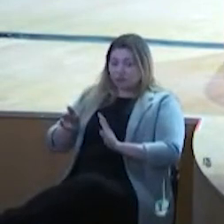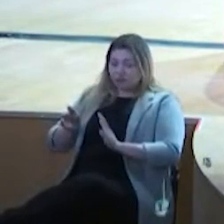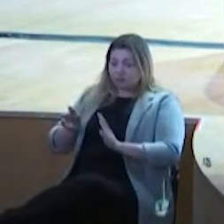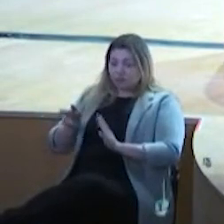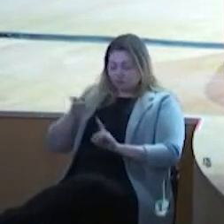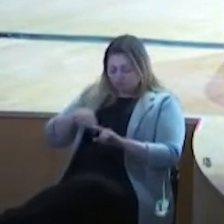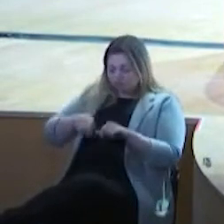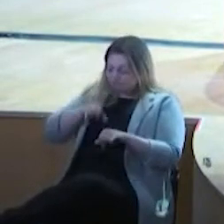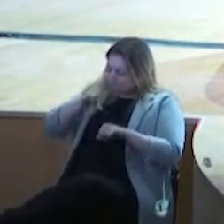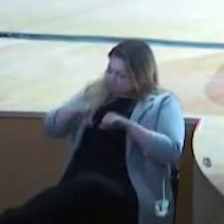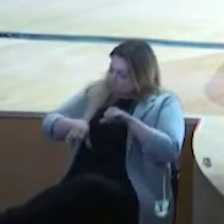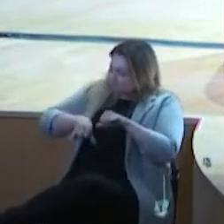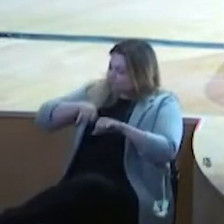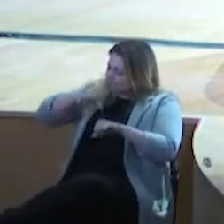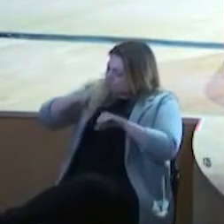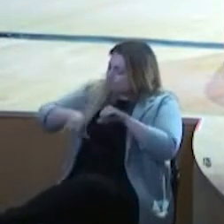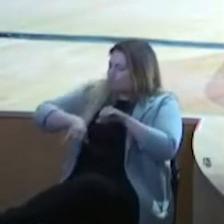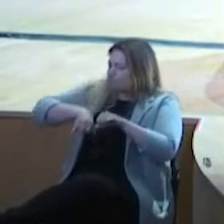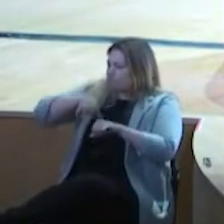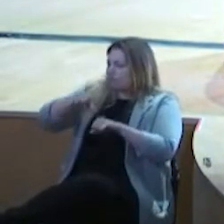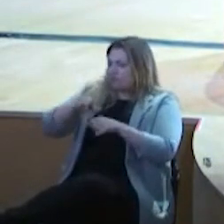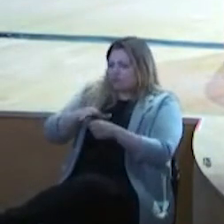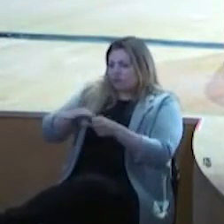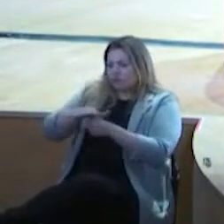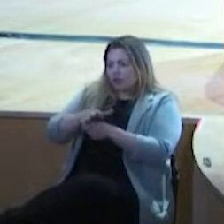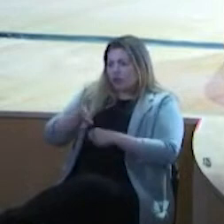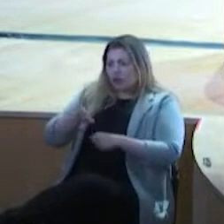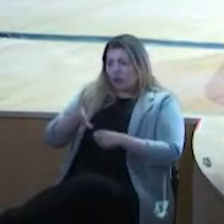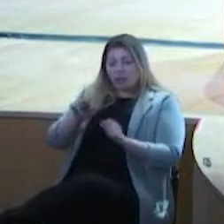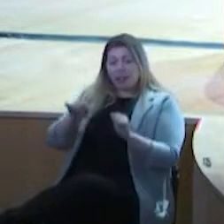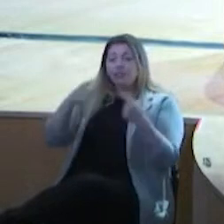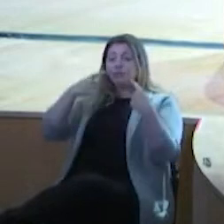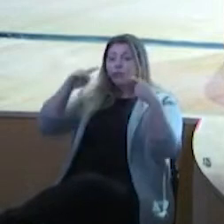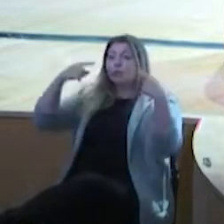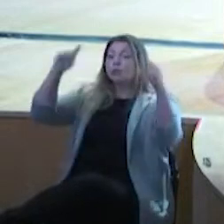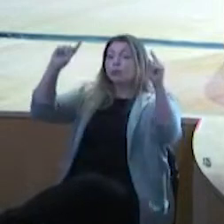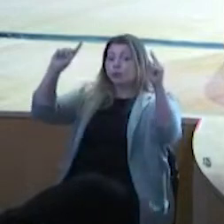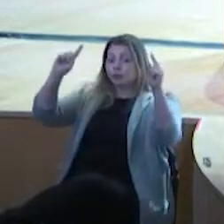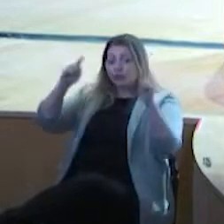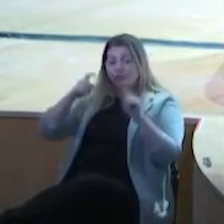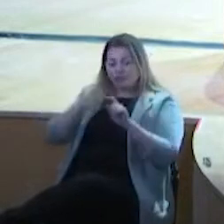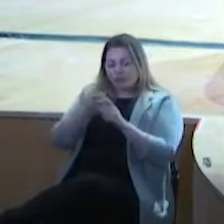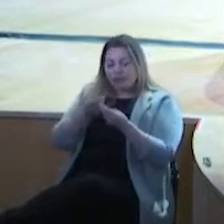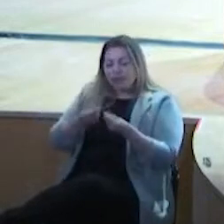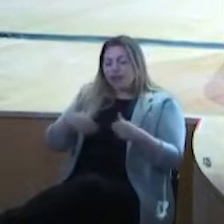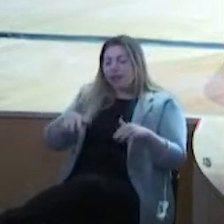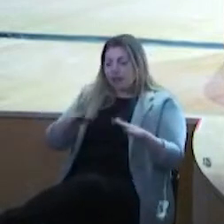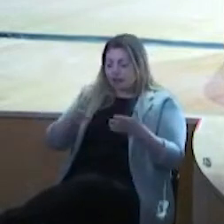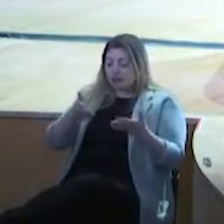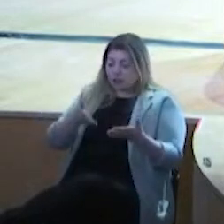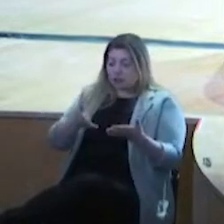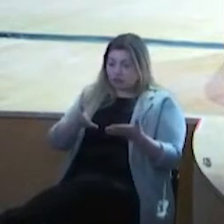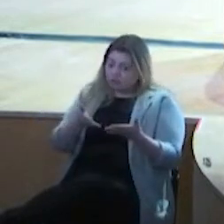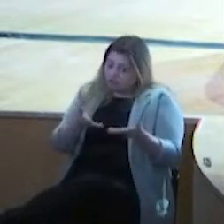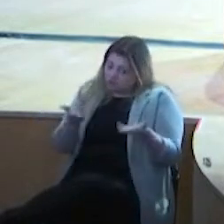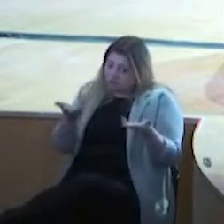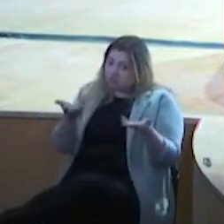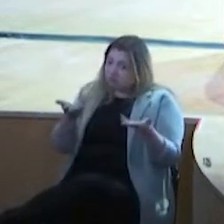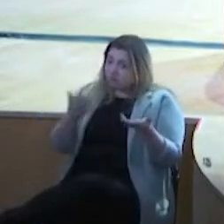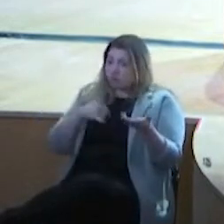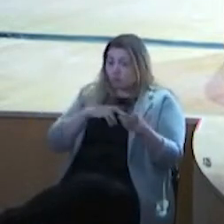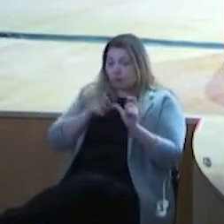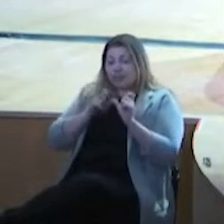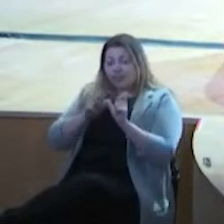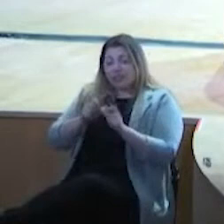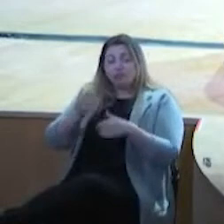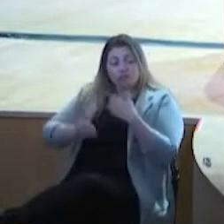they stayed in that area and they were able to thrive off of the land. And so we will continue